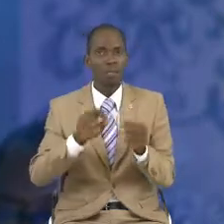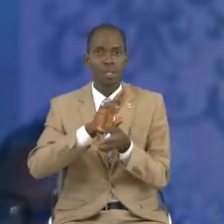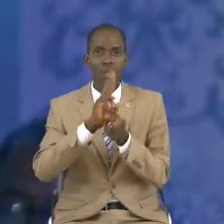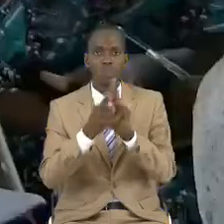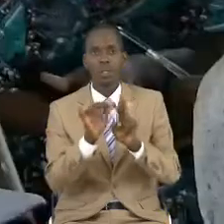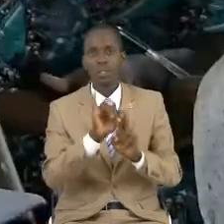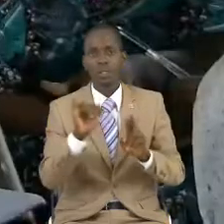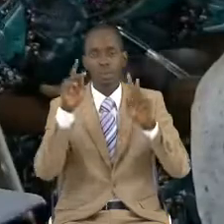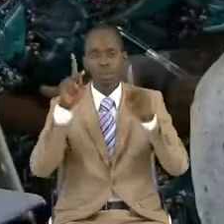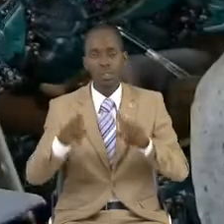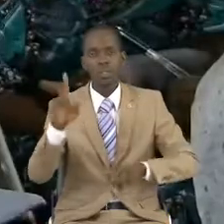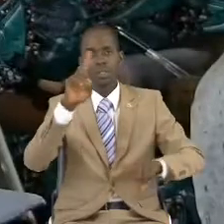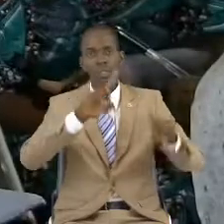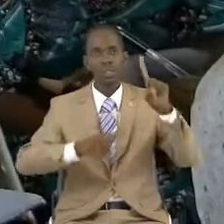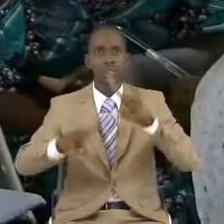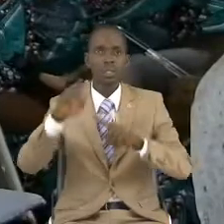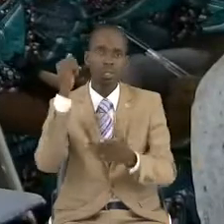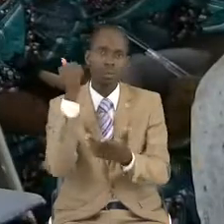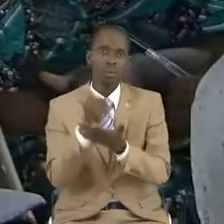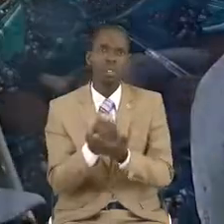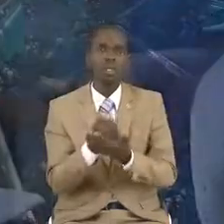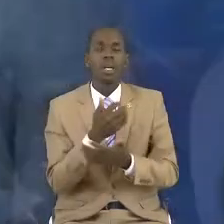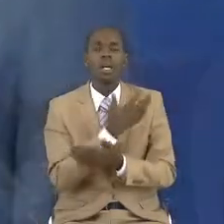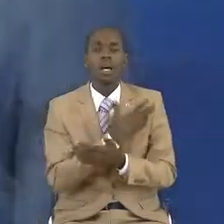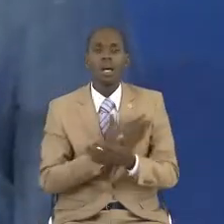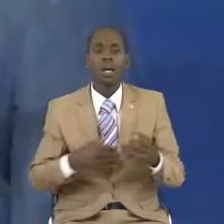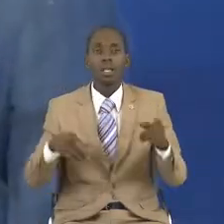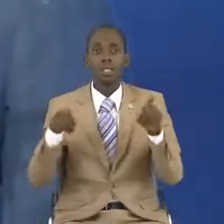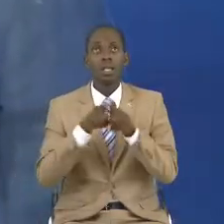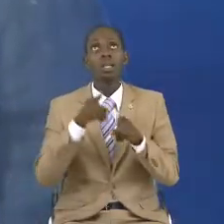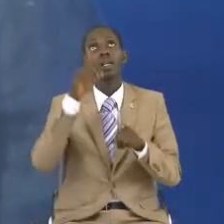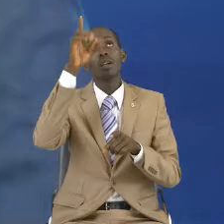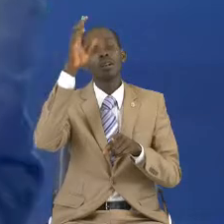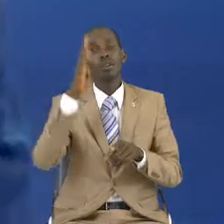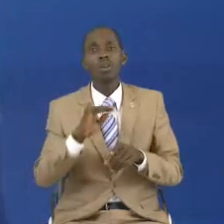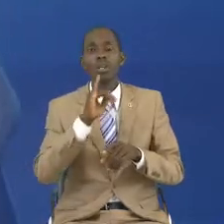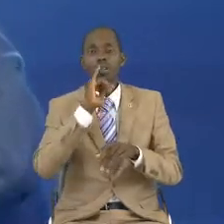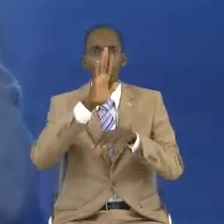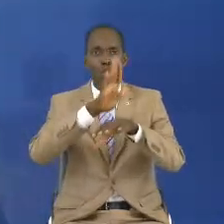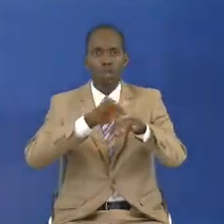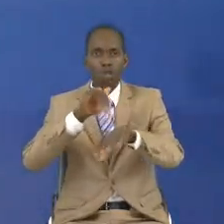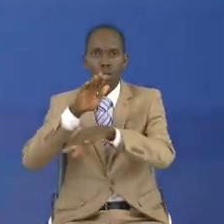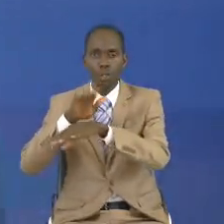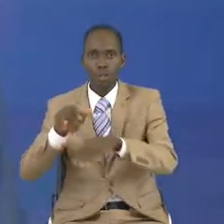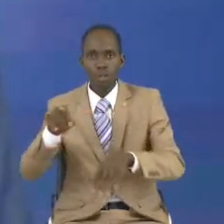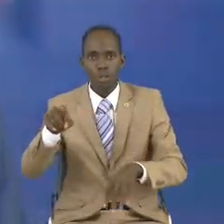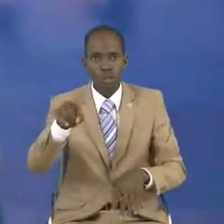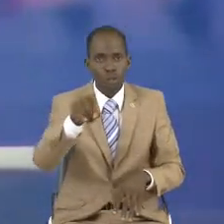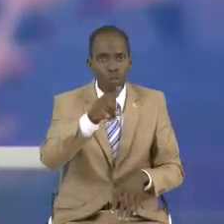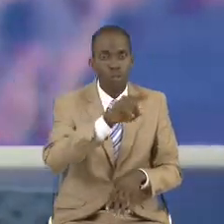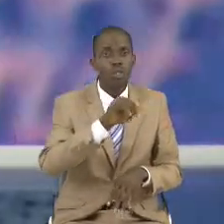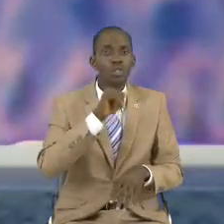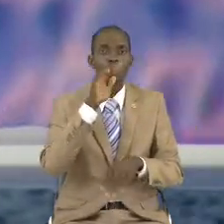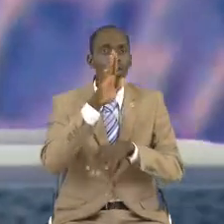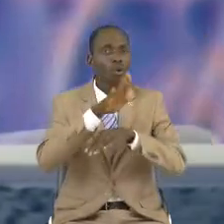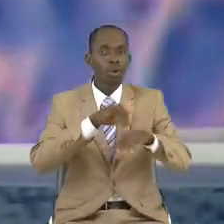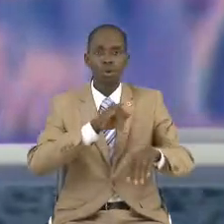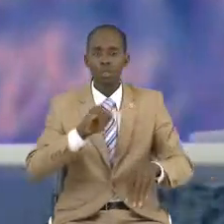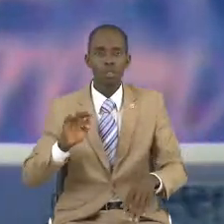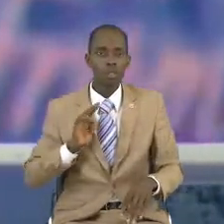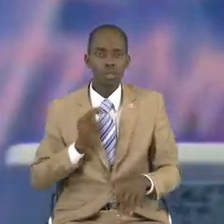amen and as god is calling you it's not calling us true a life of